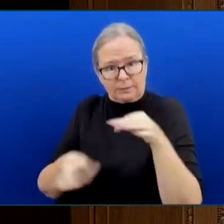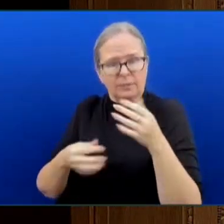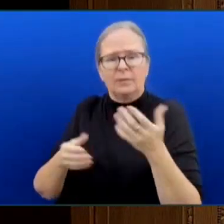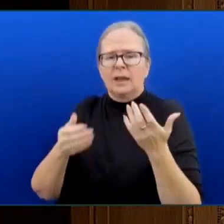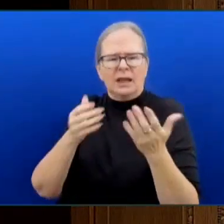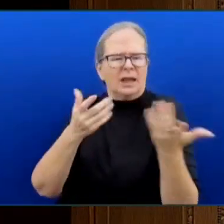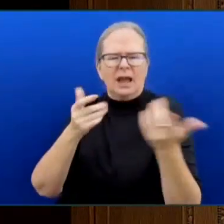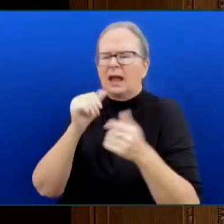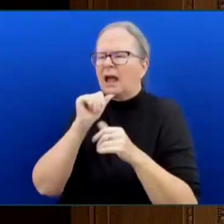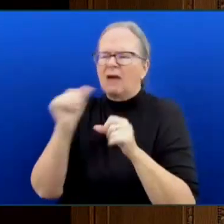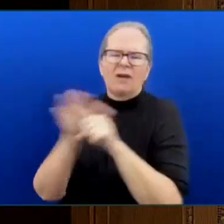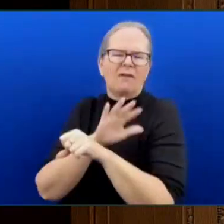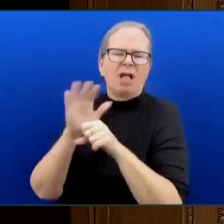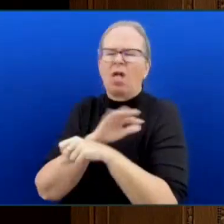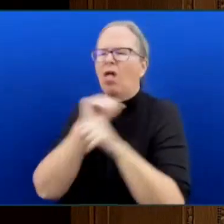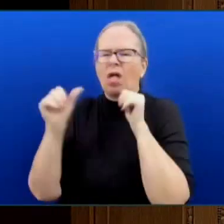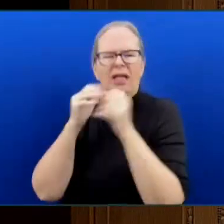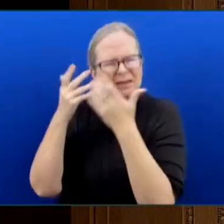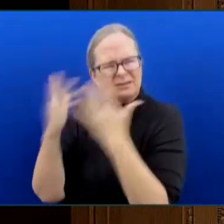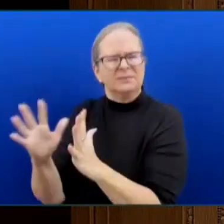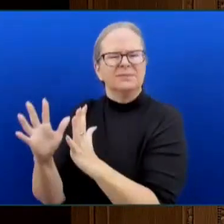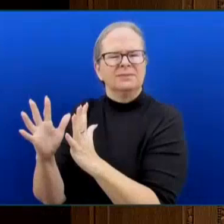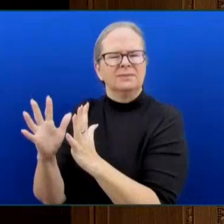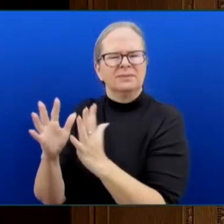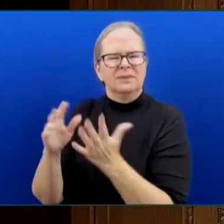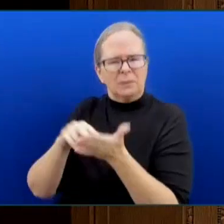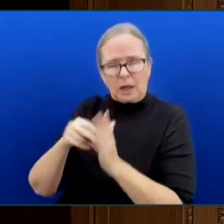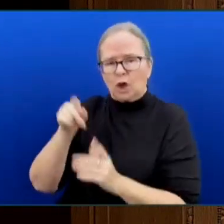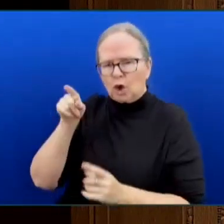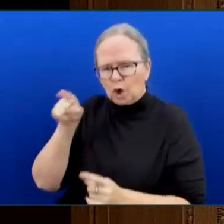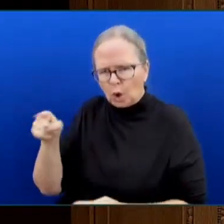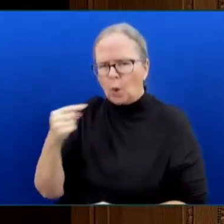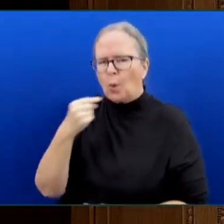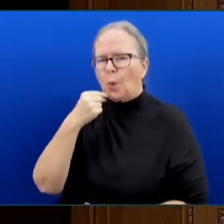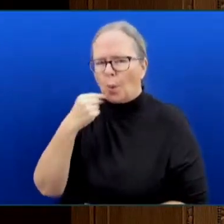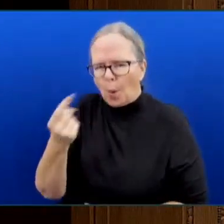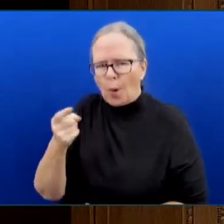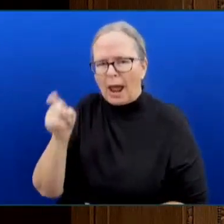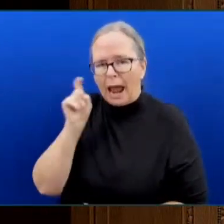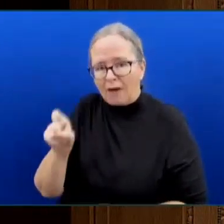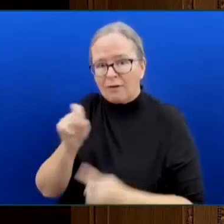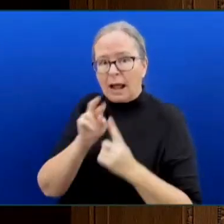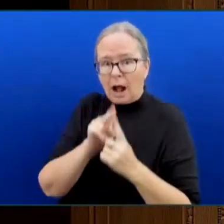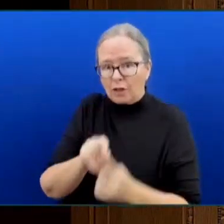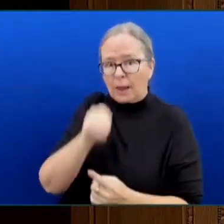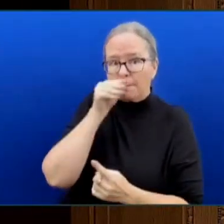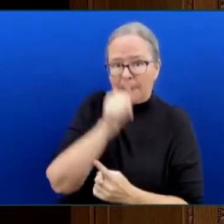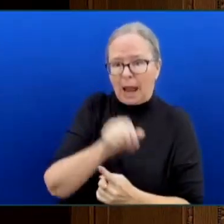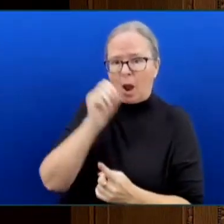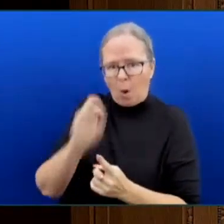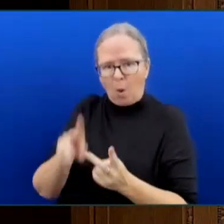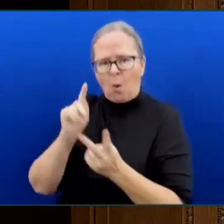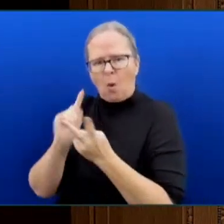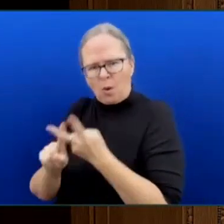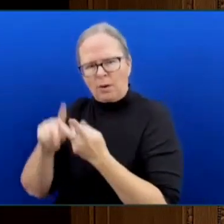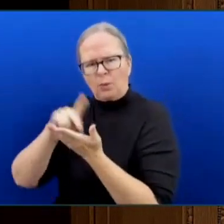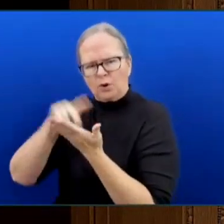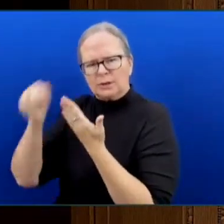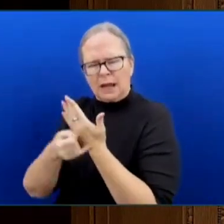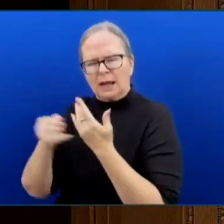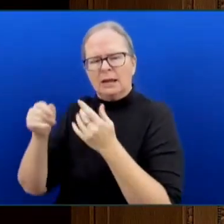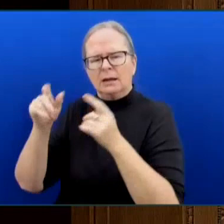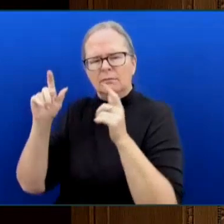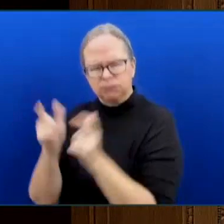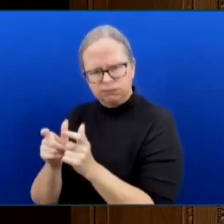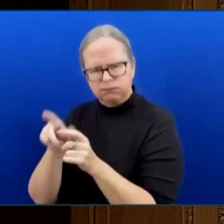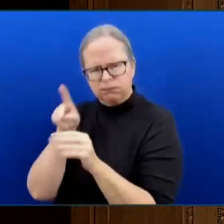to Fortescue, when she alluded to Fortescue and said, I'm going to either get them to pay $1 billion or I'm going to tell them to downsize